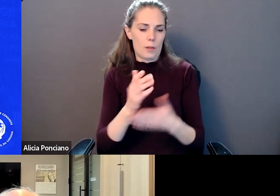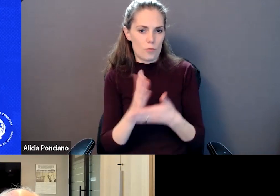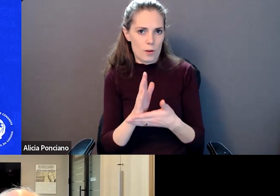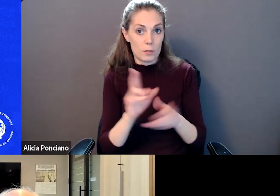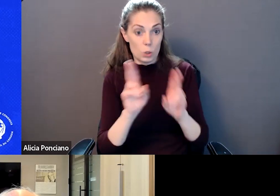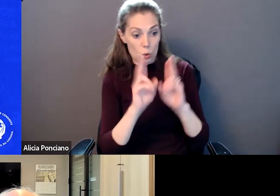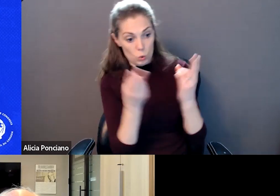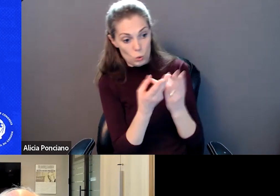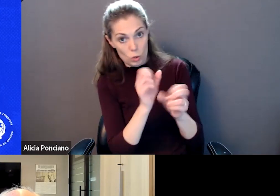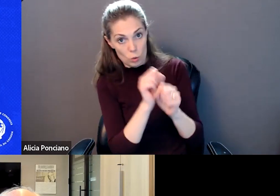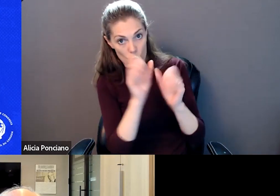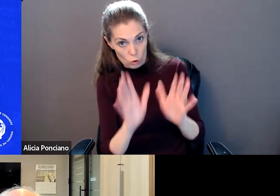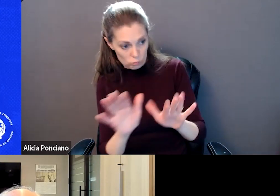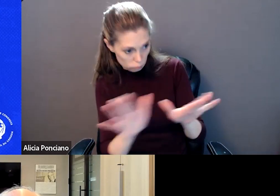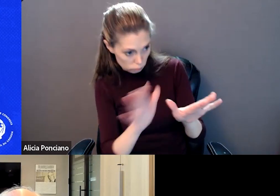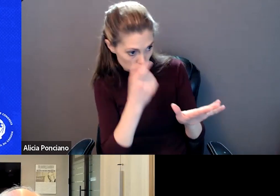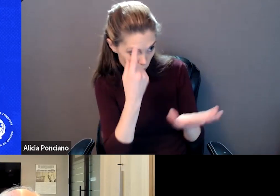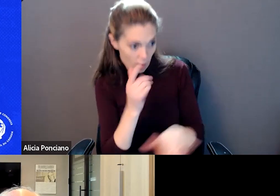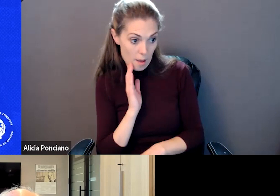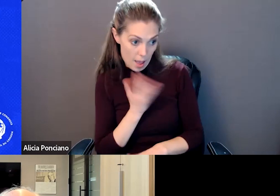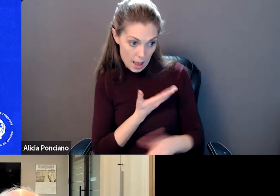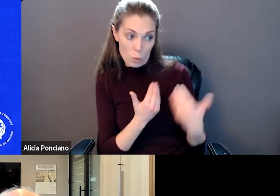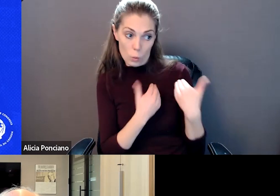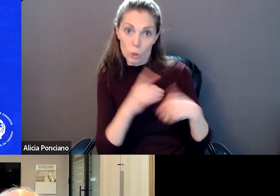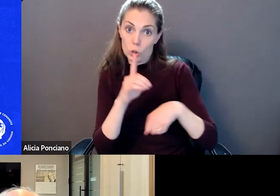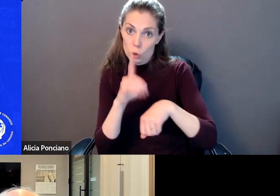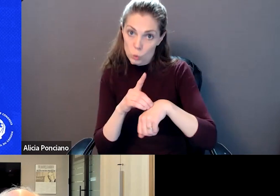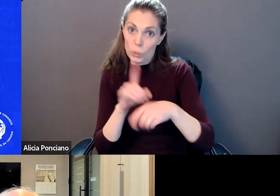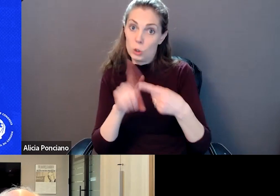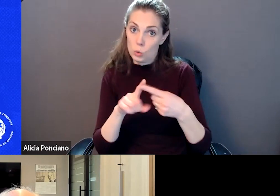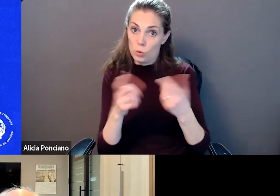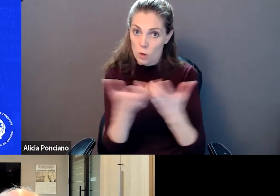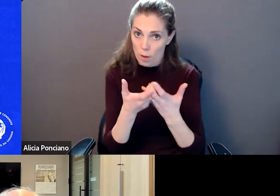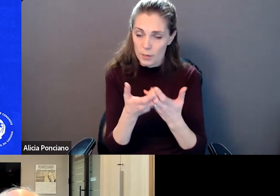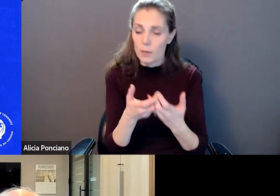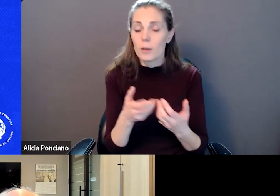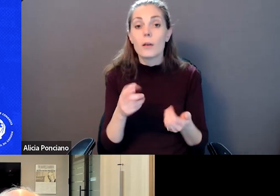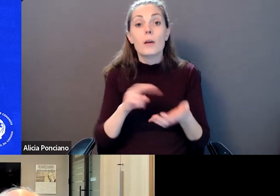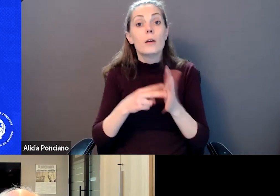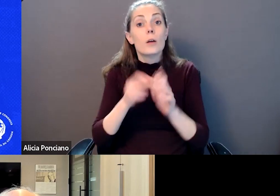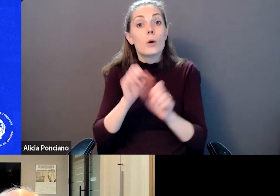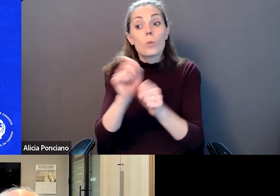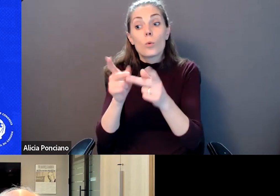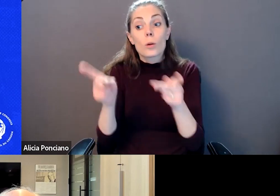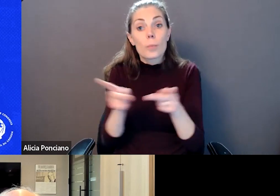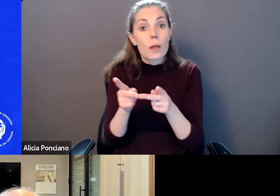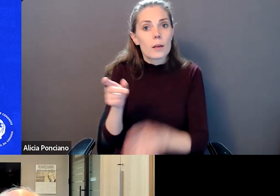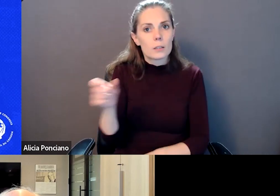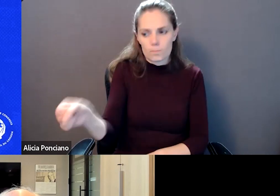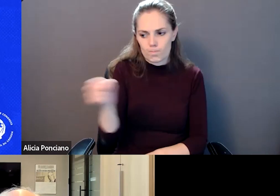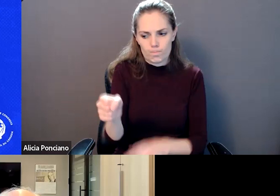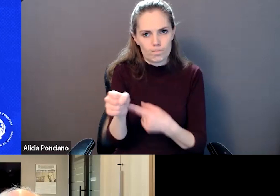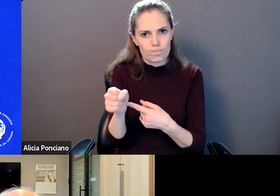to accommodate. And that includes having advocates in the workplace, including union shop stewards that are working within that